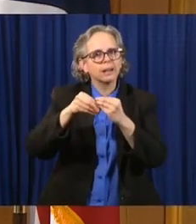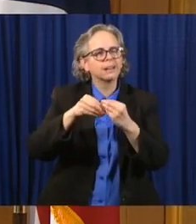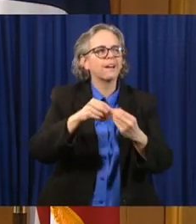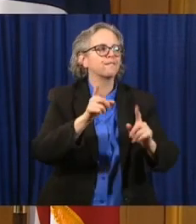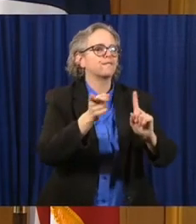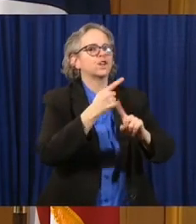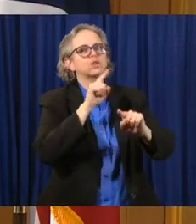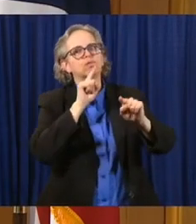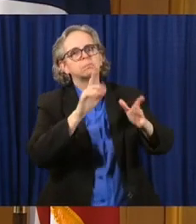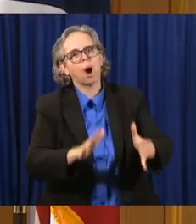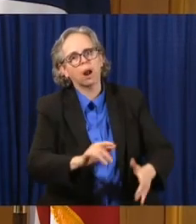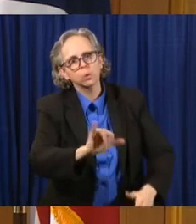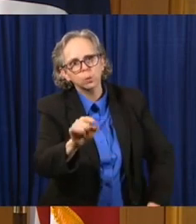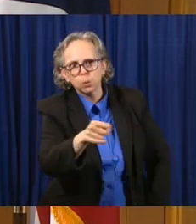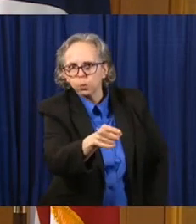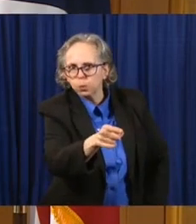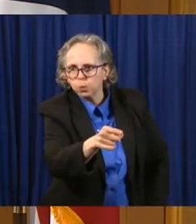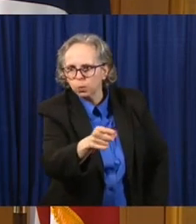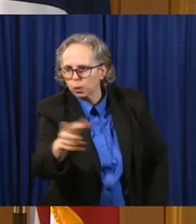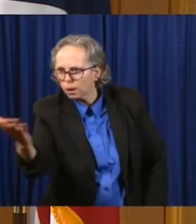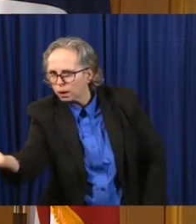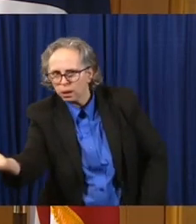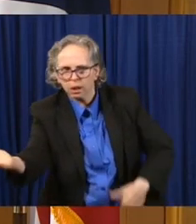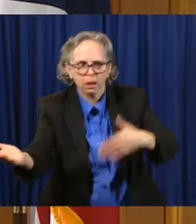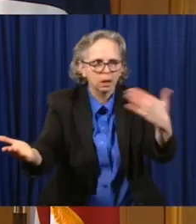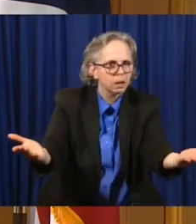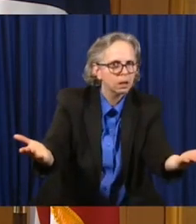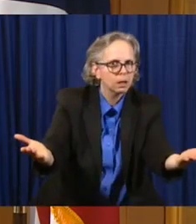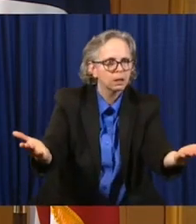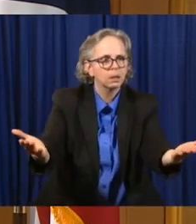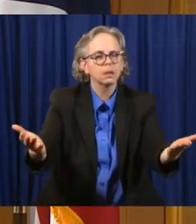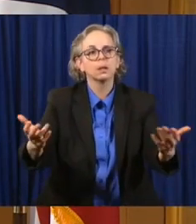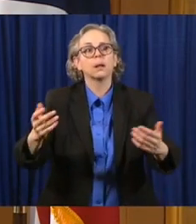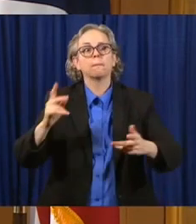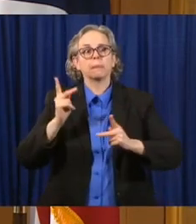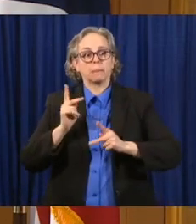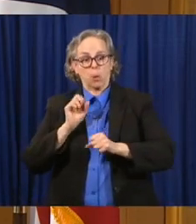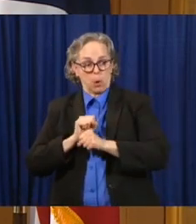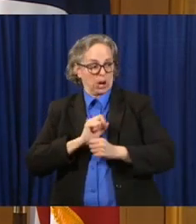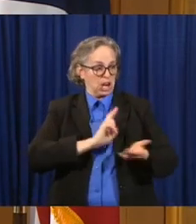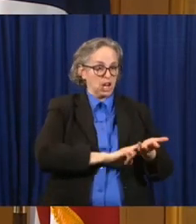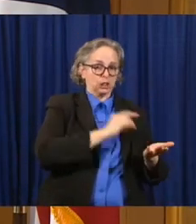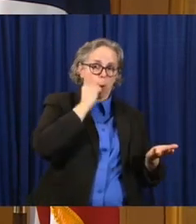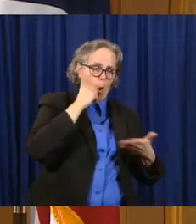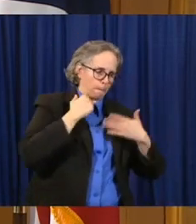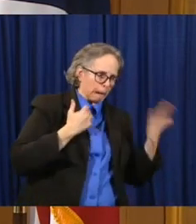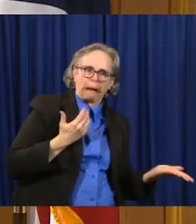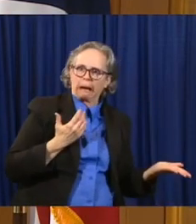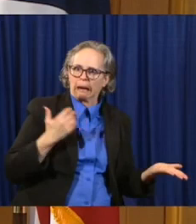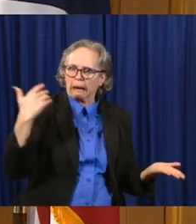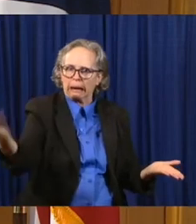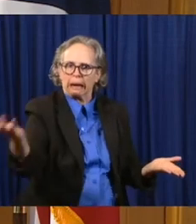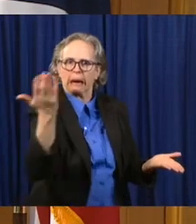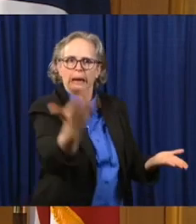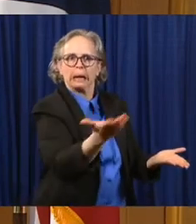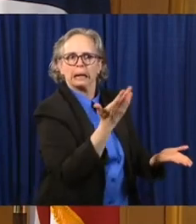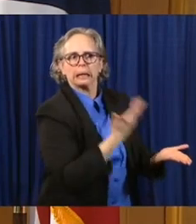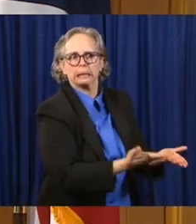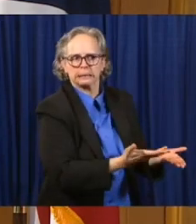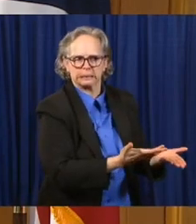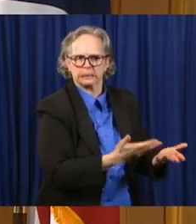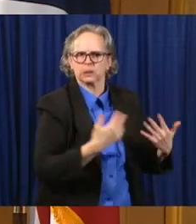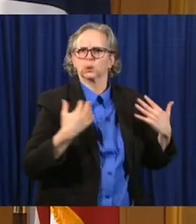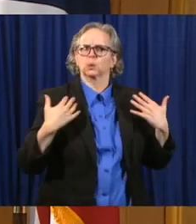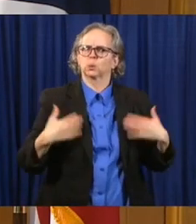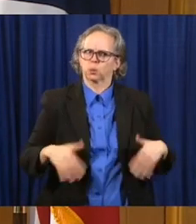sure that those individuals who are working in nursing homes have that one, certainly when that's appropriate. So that's